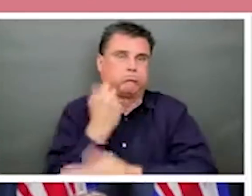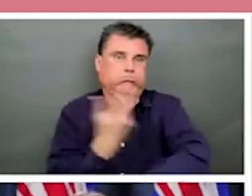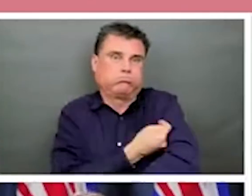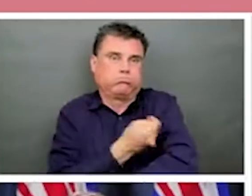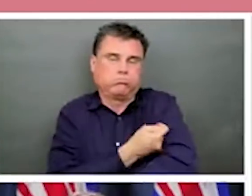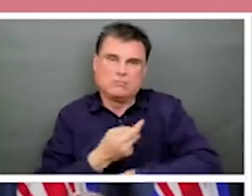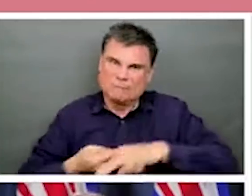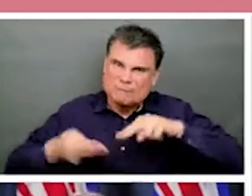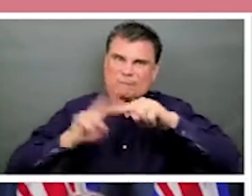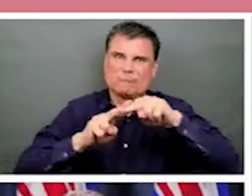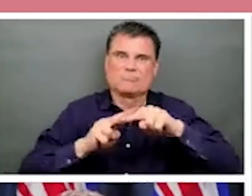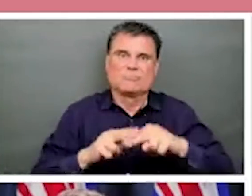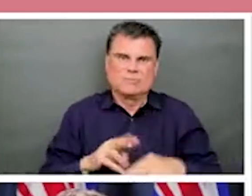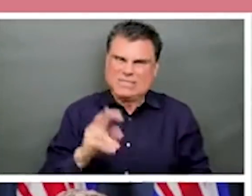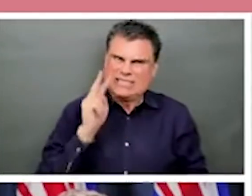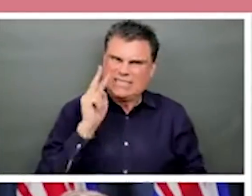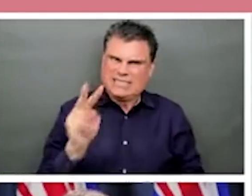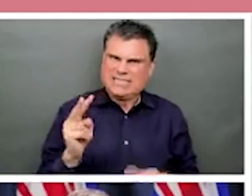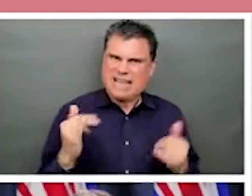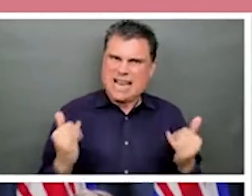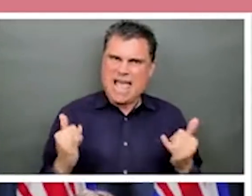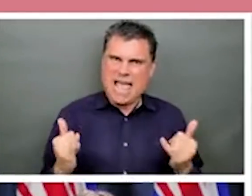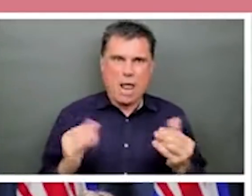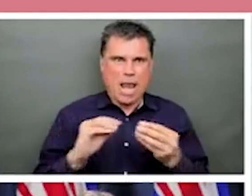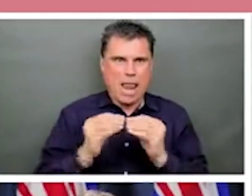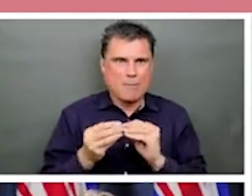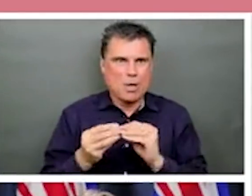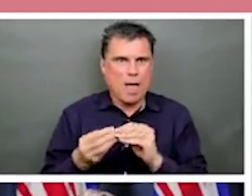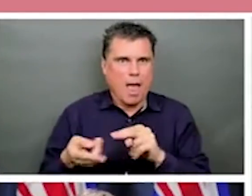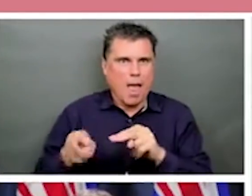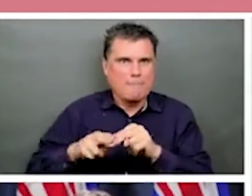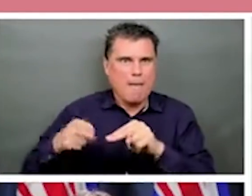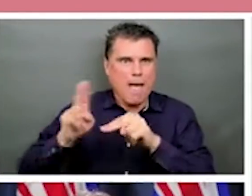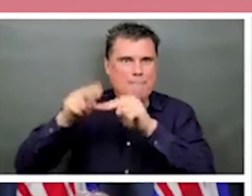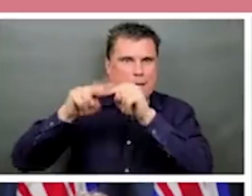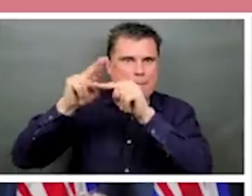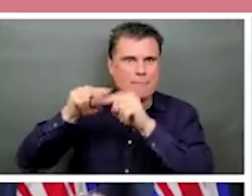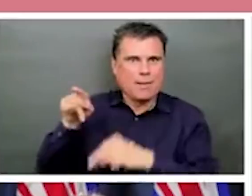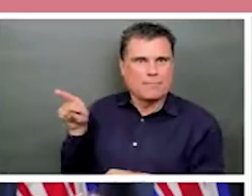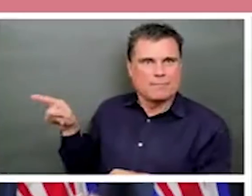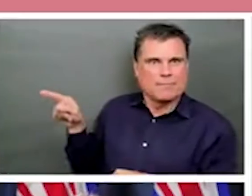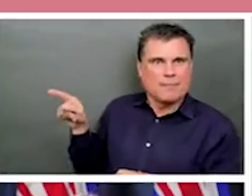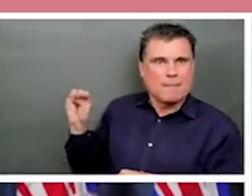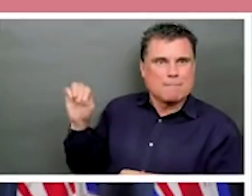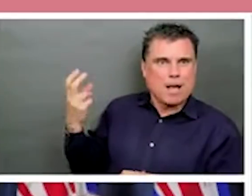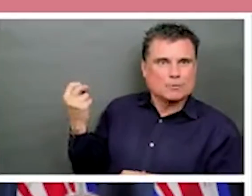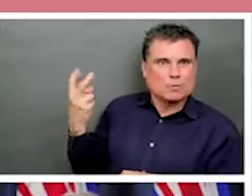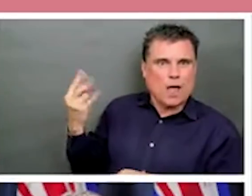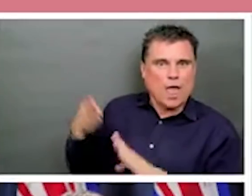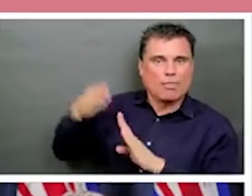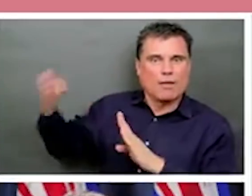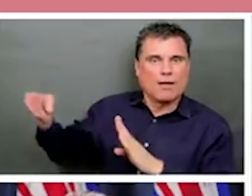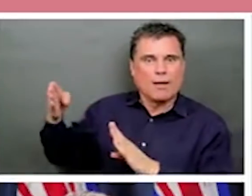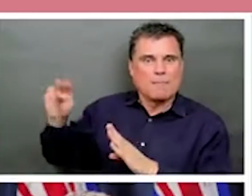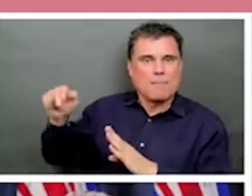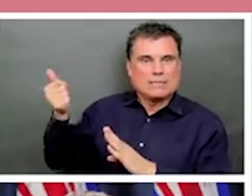numbers starting to ratchet up as we're moving people through all of the clinics around the province.